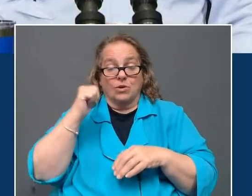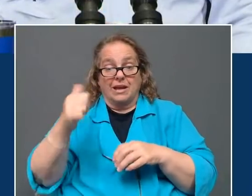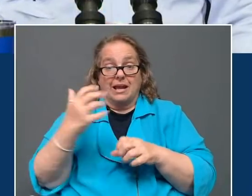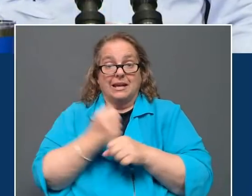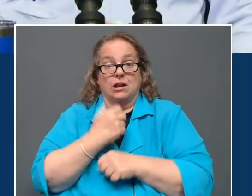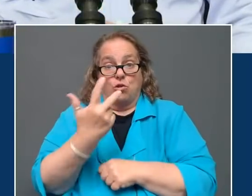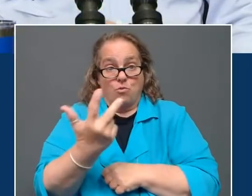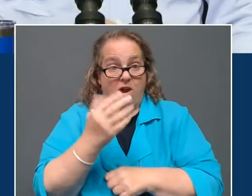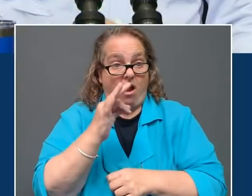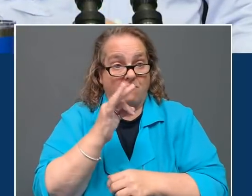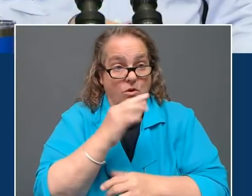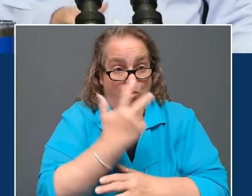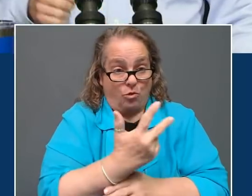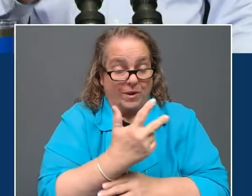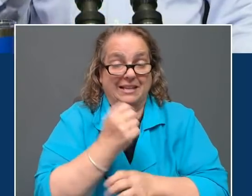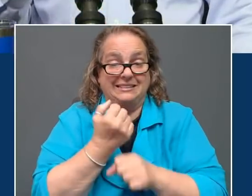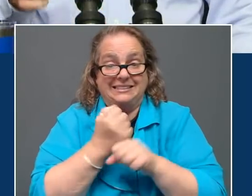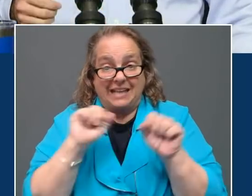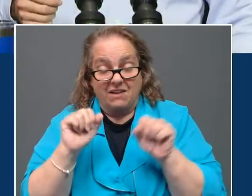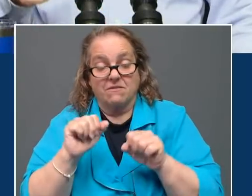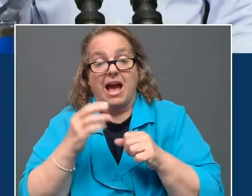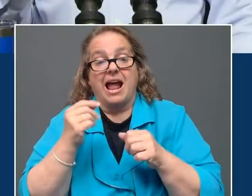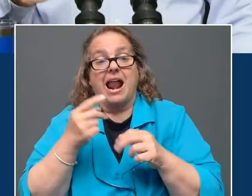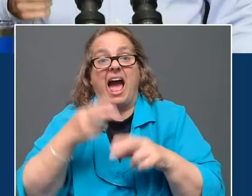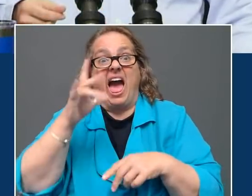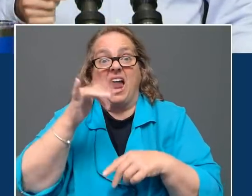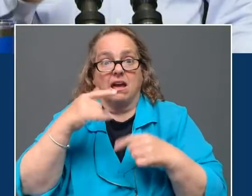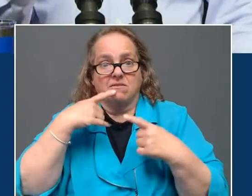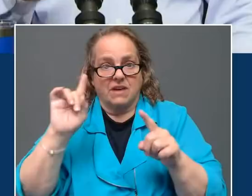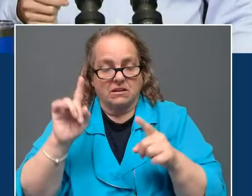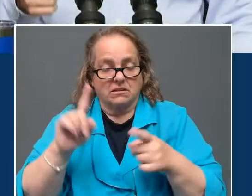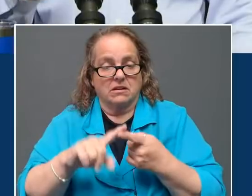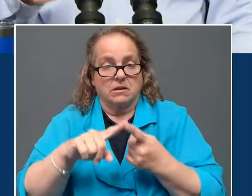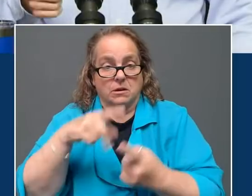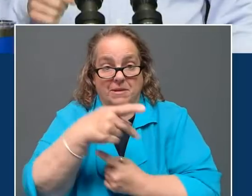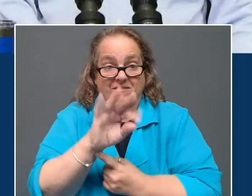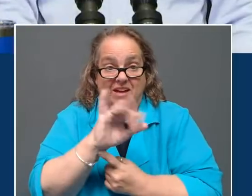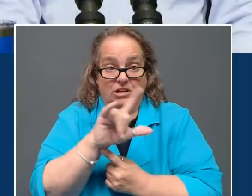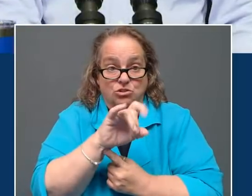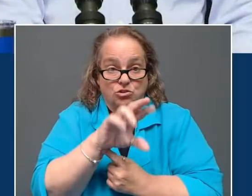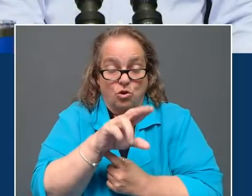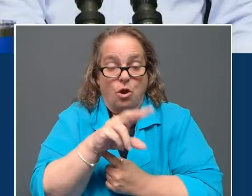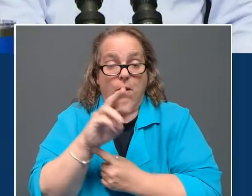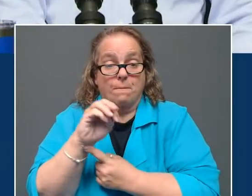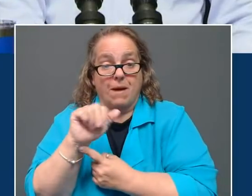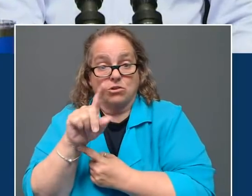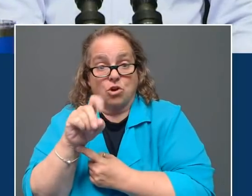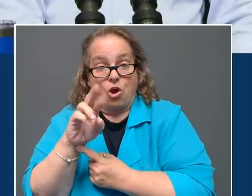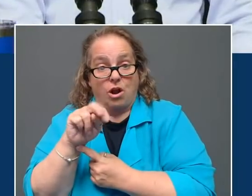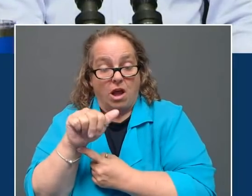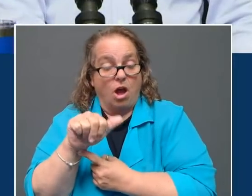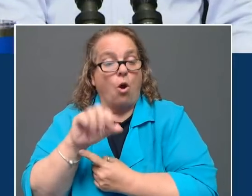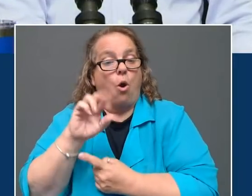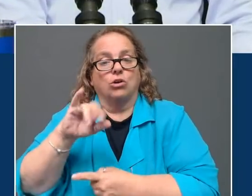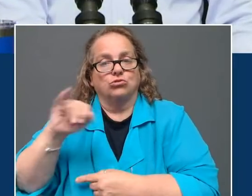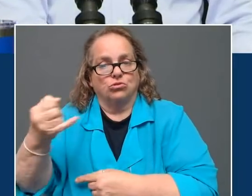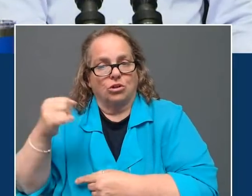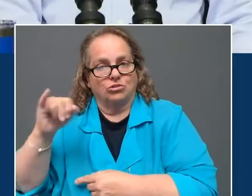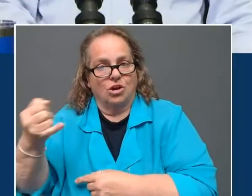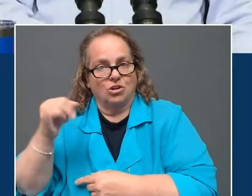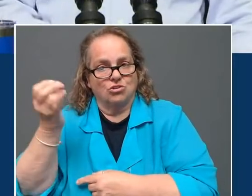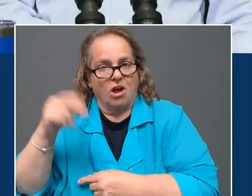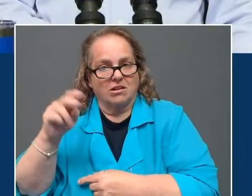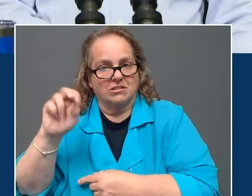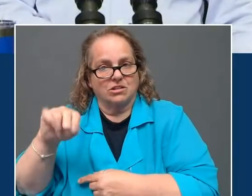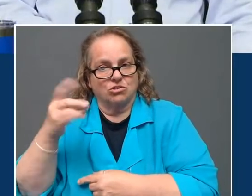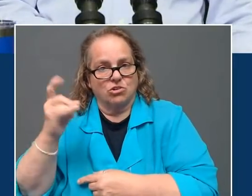highly effective coronavirus vaccines made by Pfizer, Moderna, or Johnson & Johnson. In addition, 16 and 17-year-olds